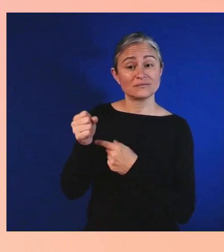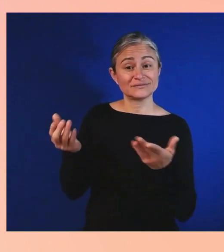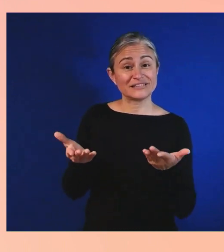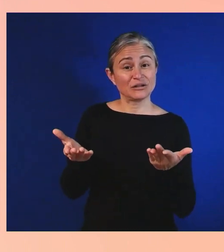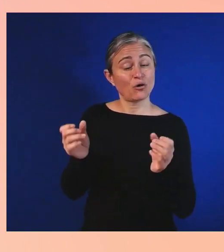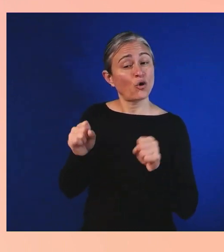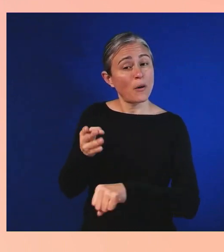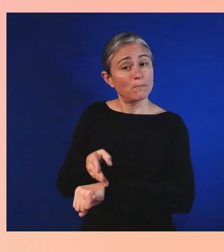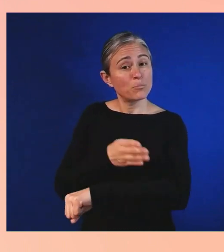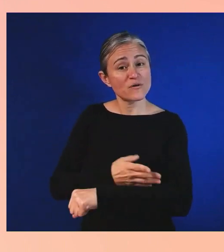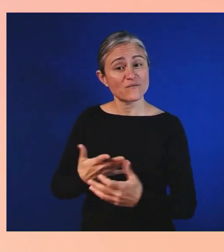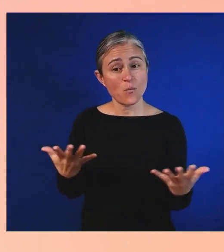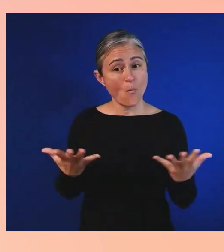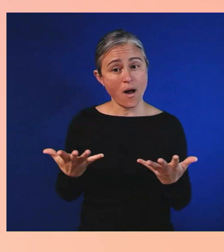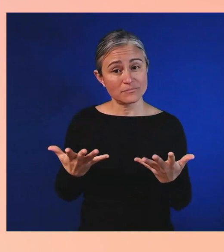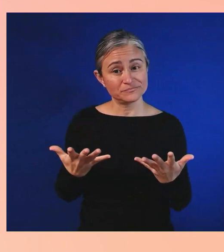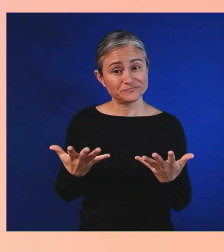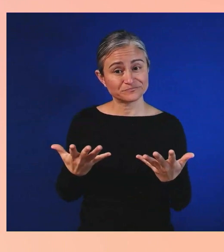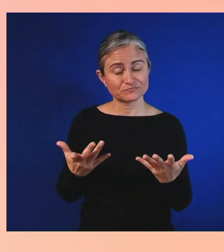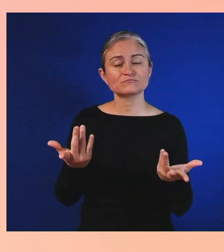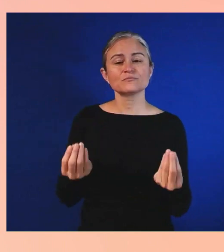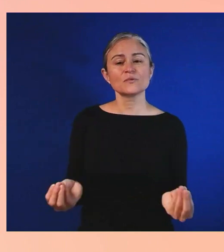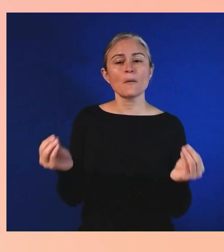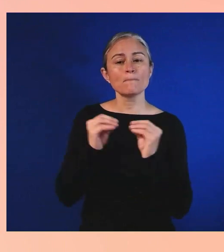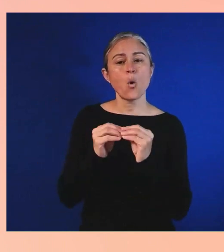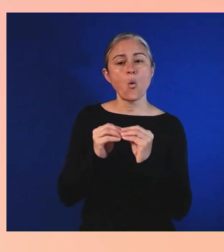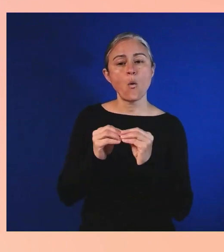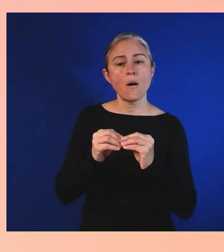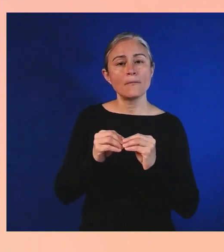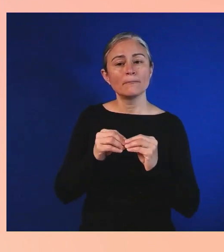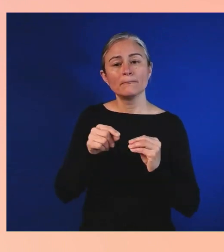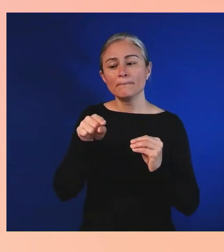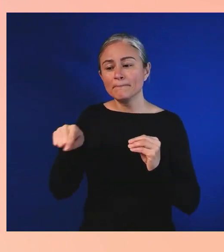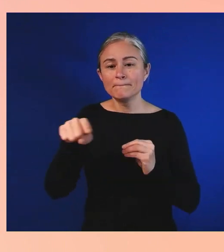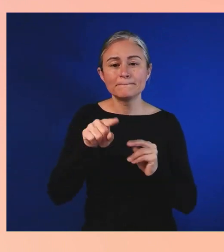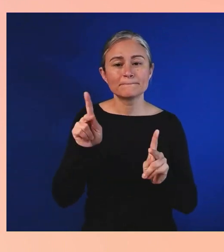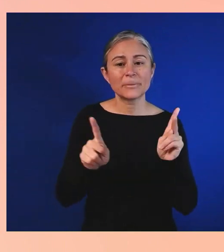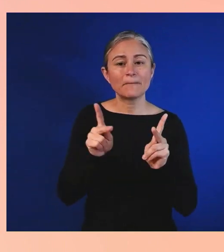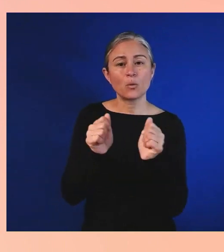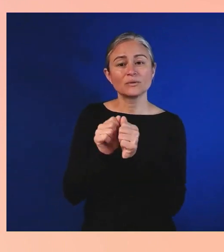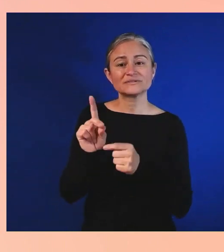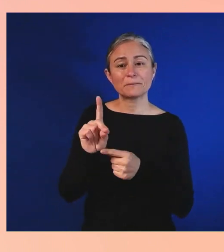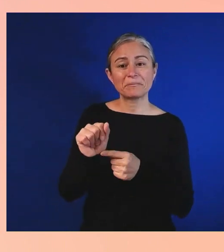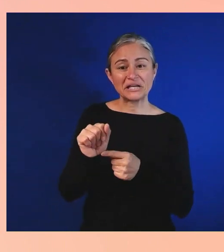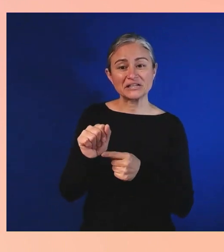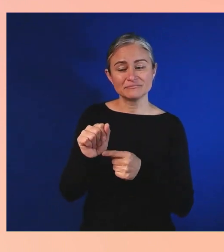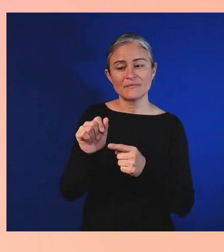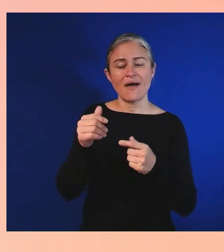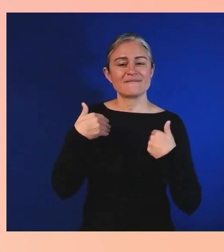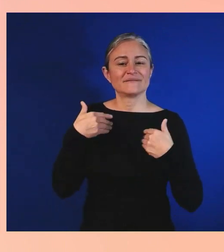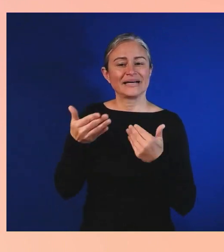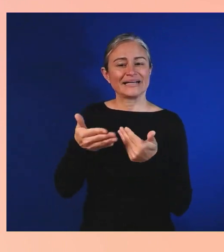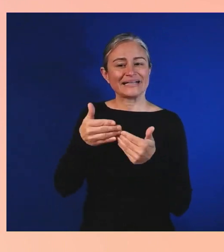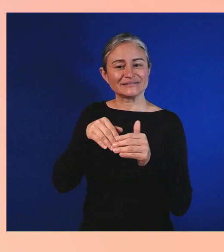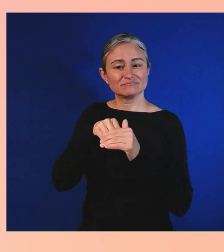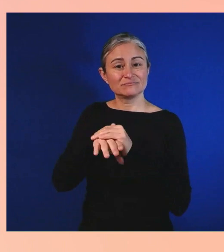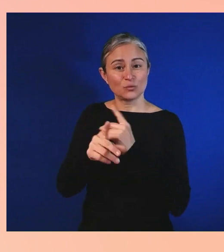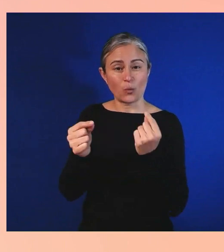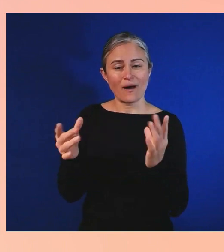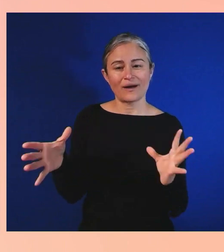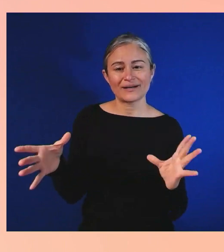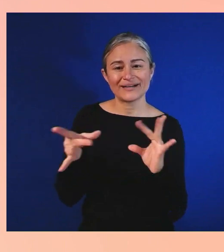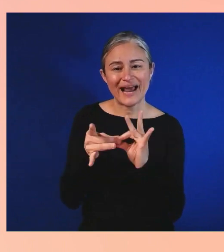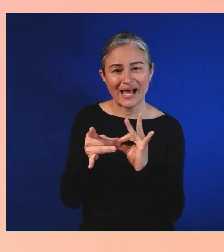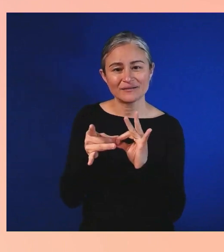possible for people with disabilities to have easier access to connected devices. And I know Dom is going to